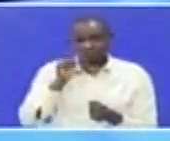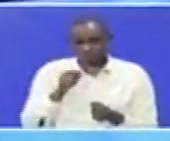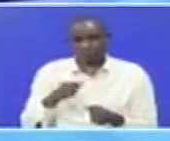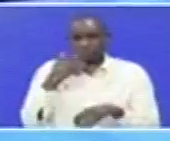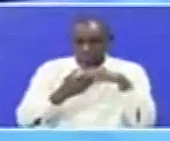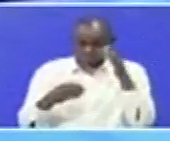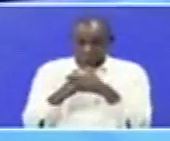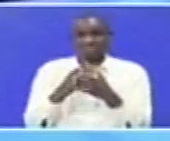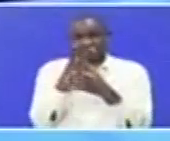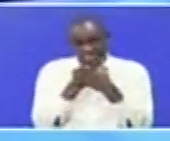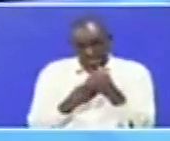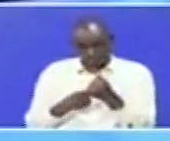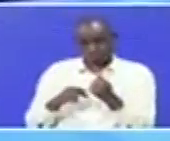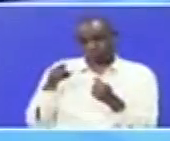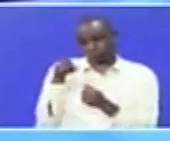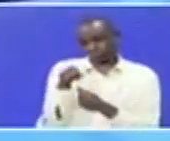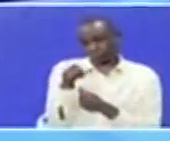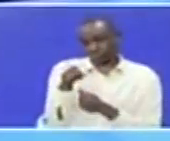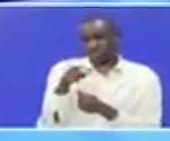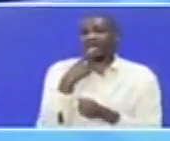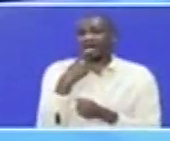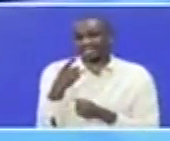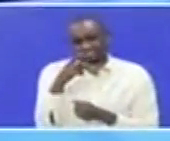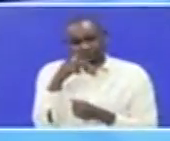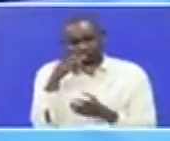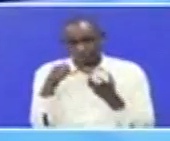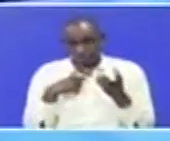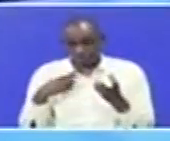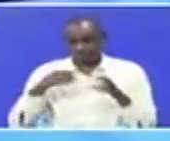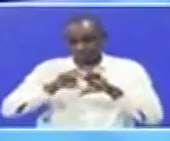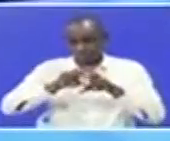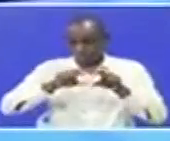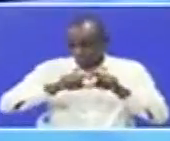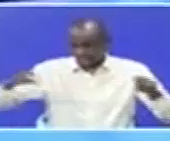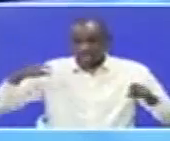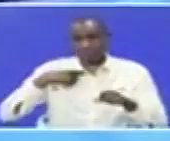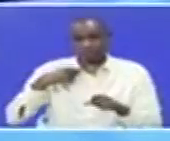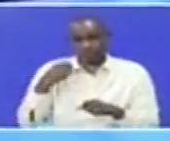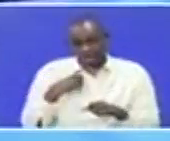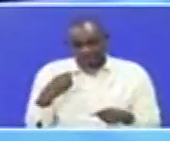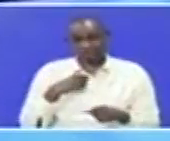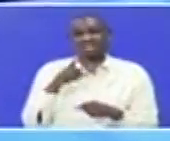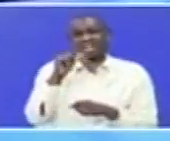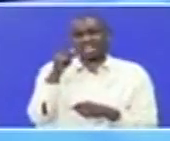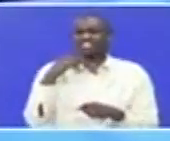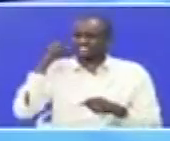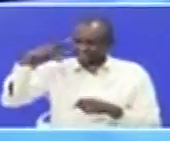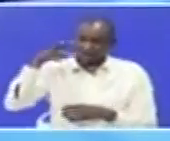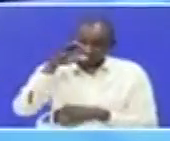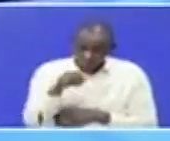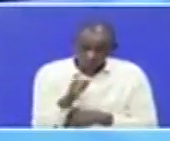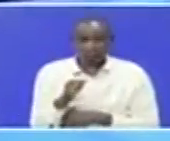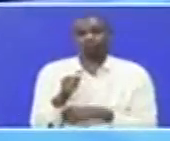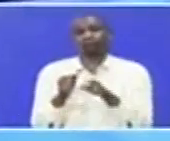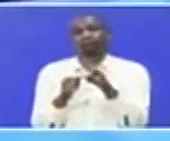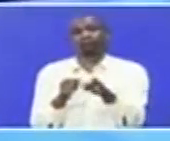constructing a double circuit, 428-kilometer transmission line to deliver the Lake Turkana wind power electricity along the